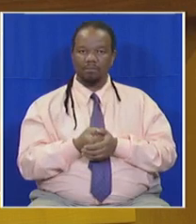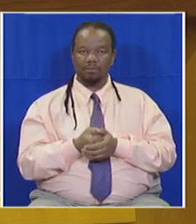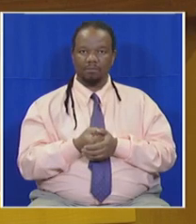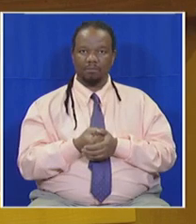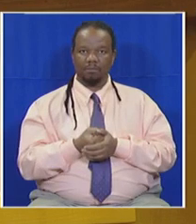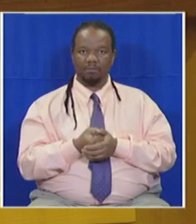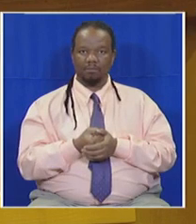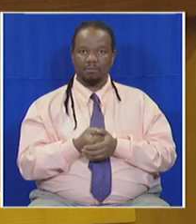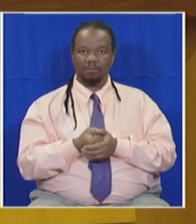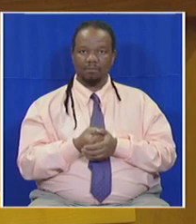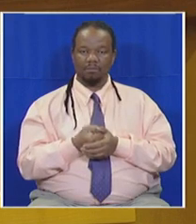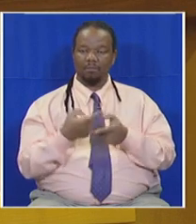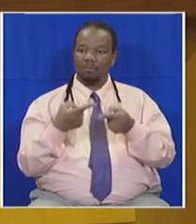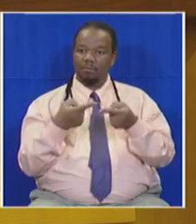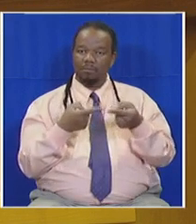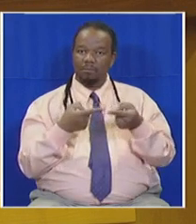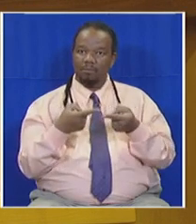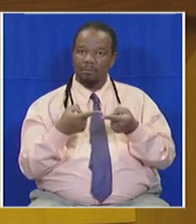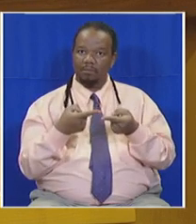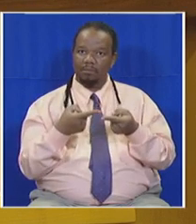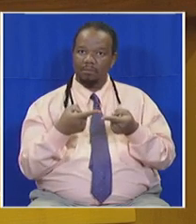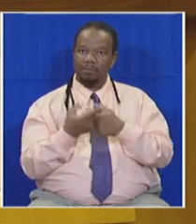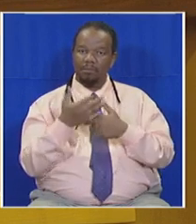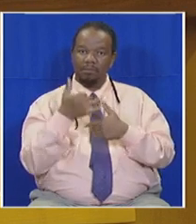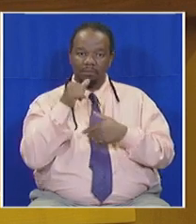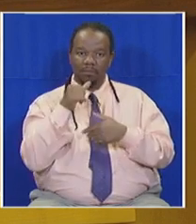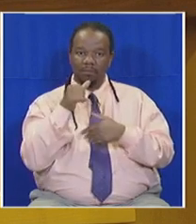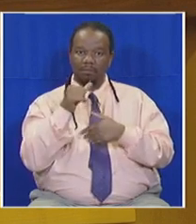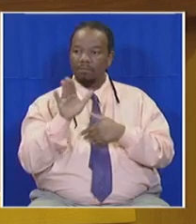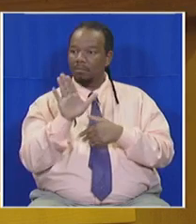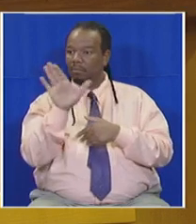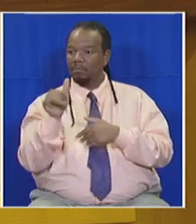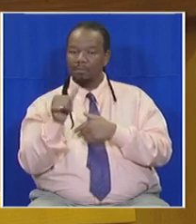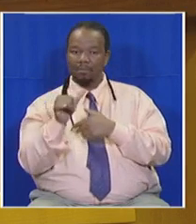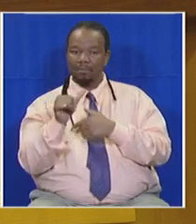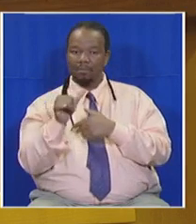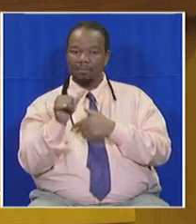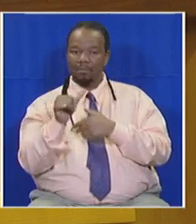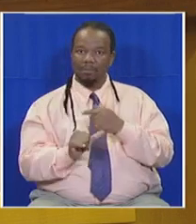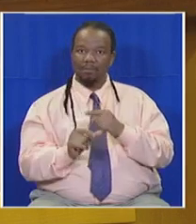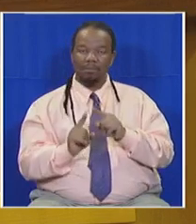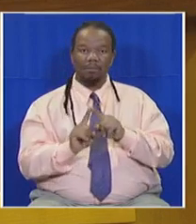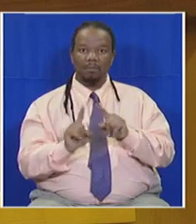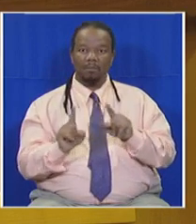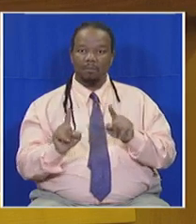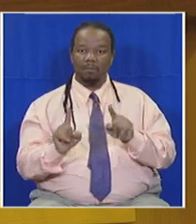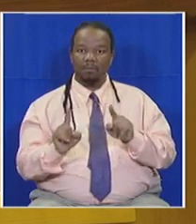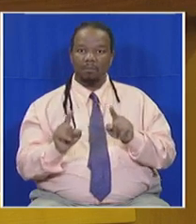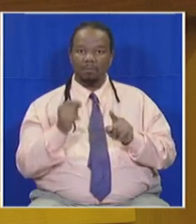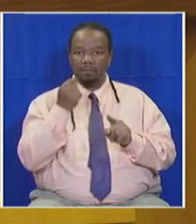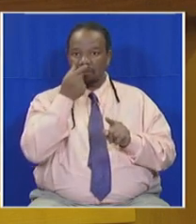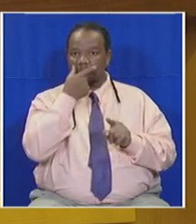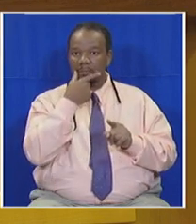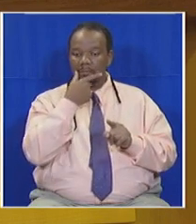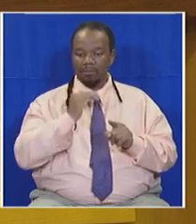This debate takes place during the Africa Month, but we are saddened by the alarming rate of killings